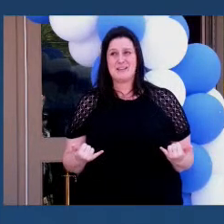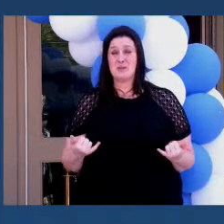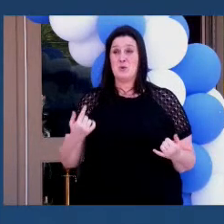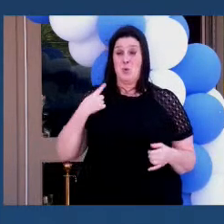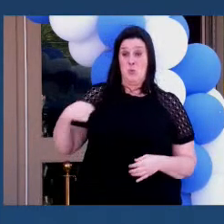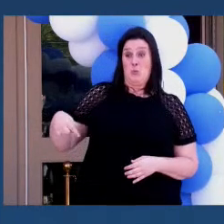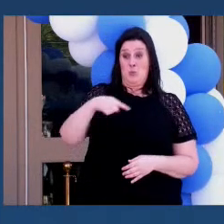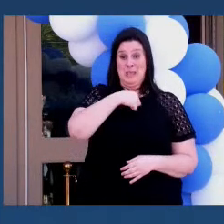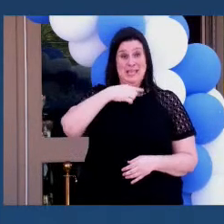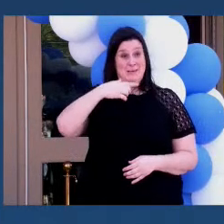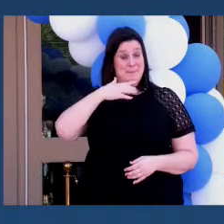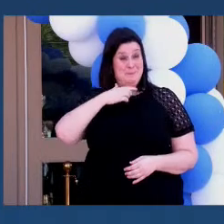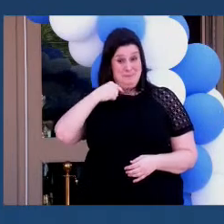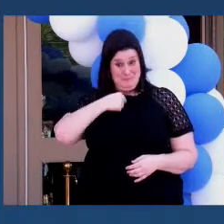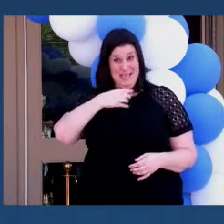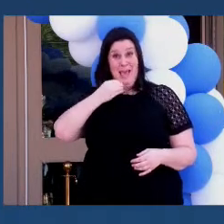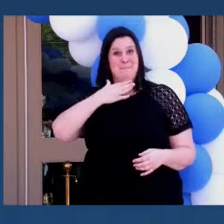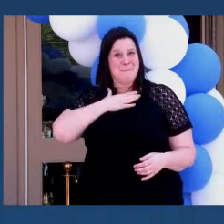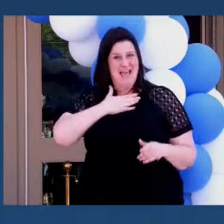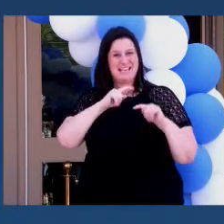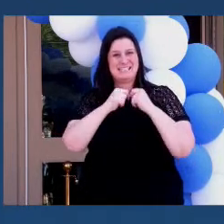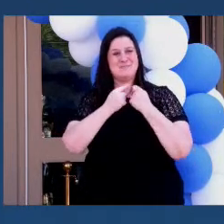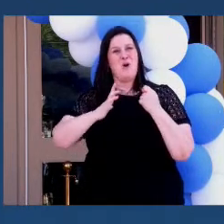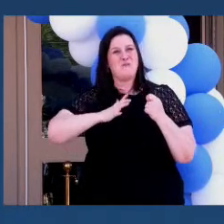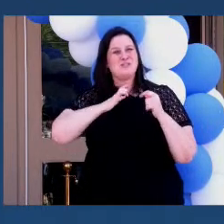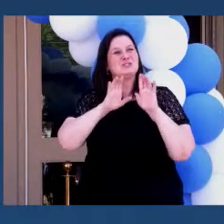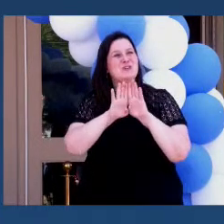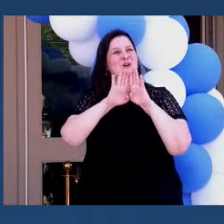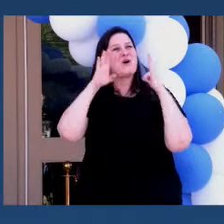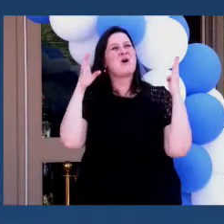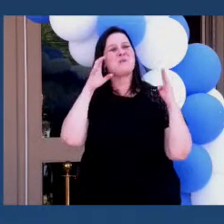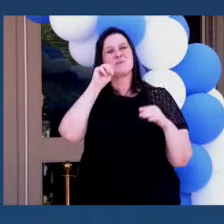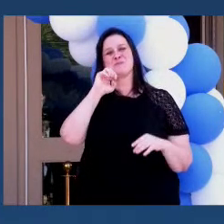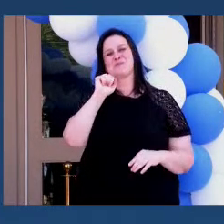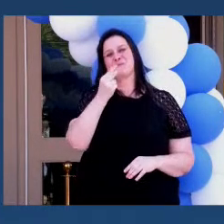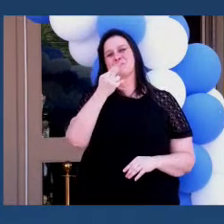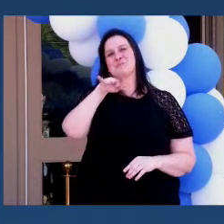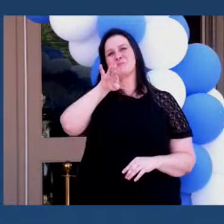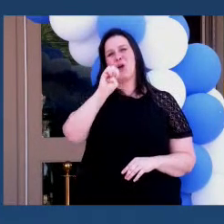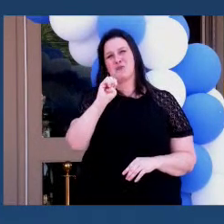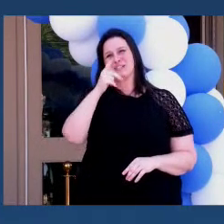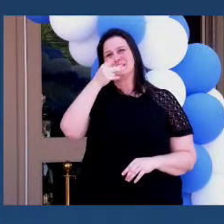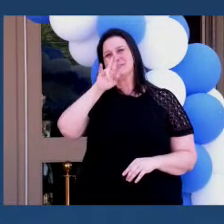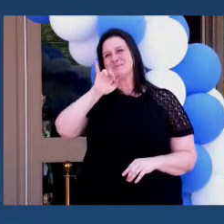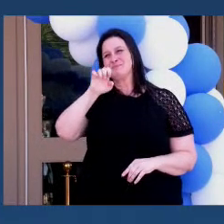my team, officially open the Maurice Pritchett Senior Academy.